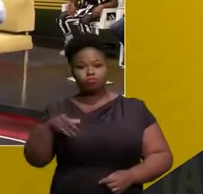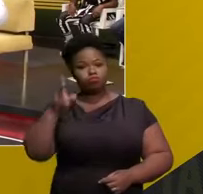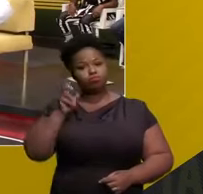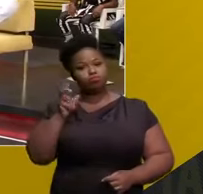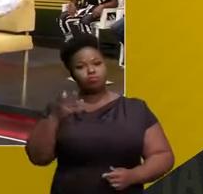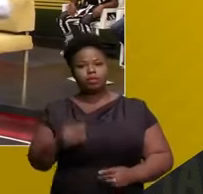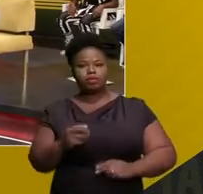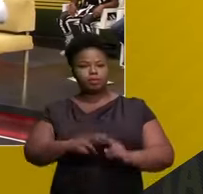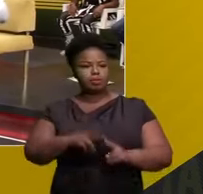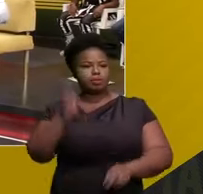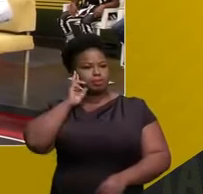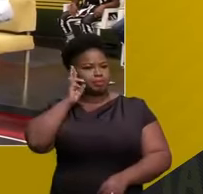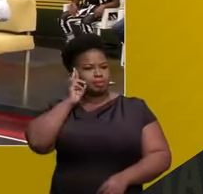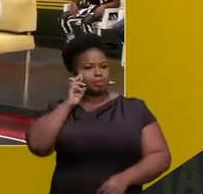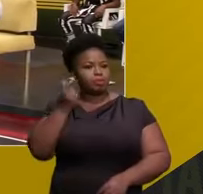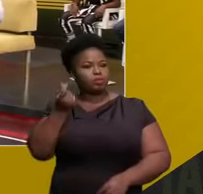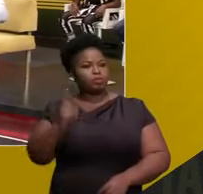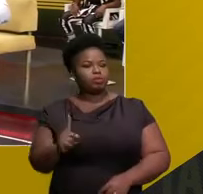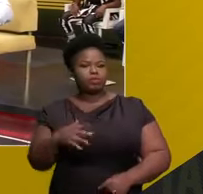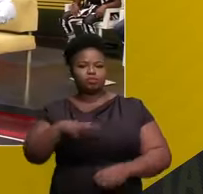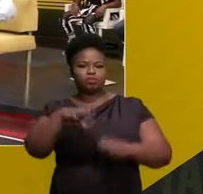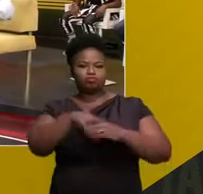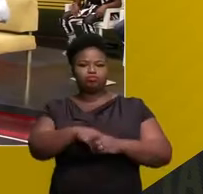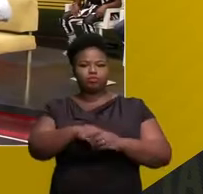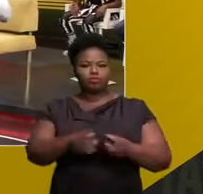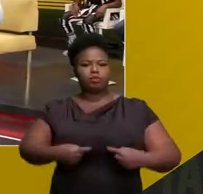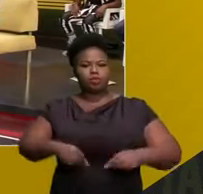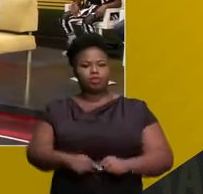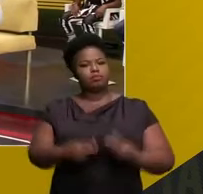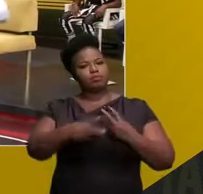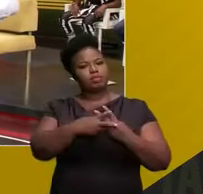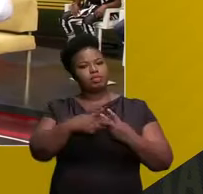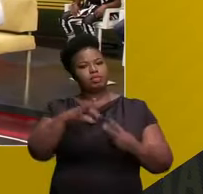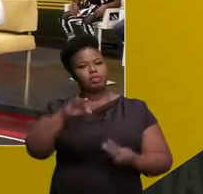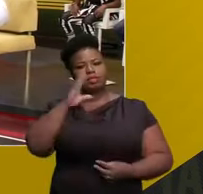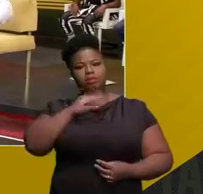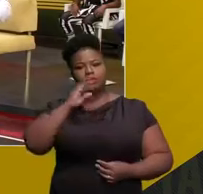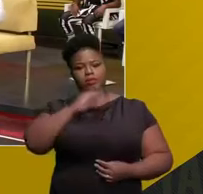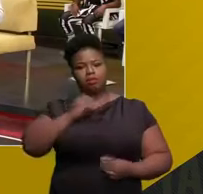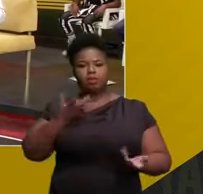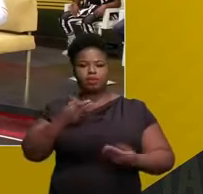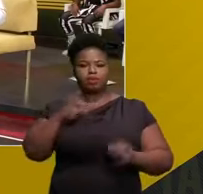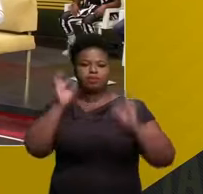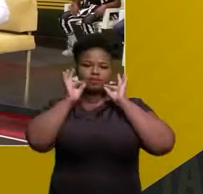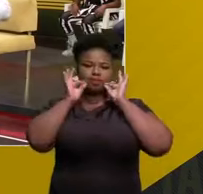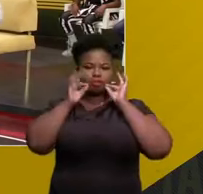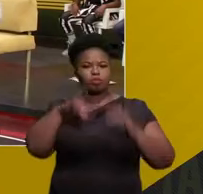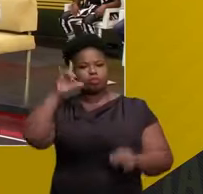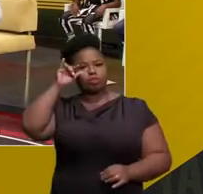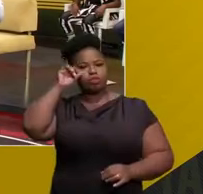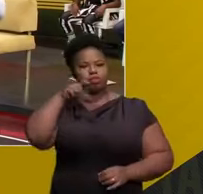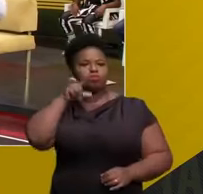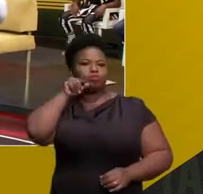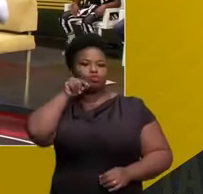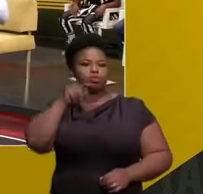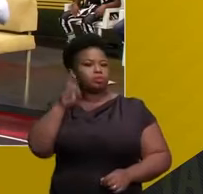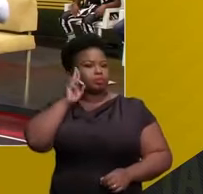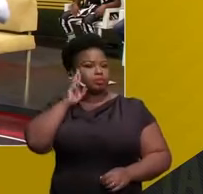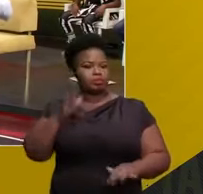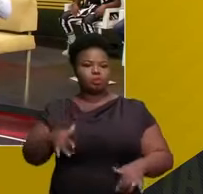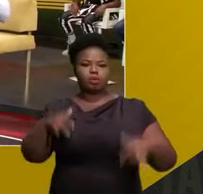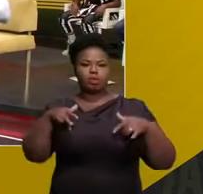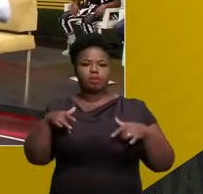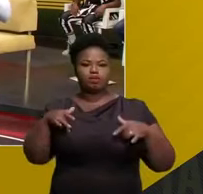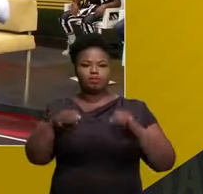Unga Kotu, with Melo Wenz, with to be a part of the conversation. Meluti hashtag Daily Thetha with Facebook, with Instagram, with Twitter. Pin the photo combole. We are live